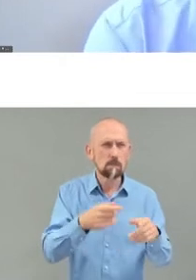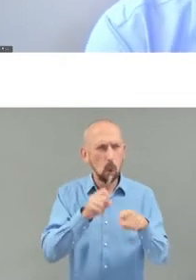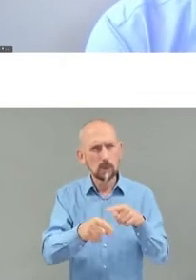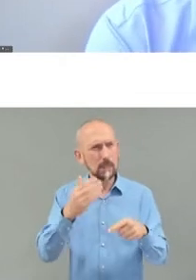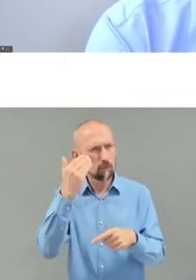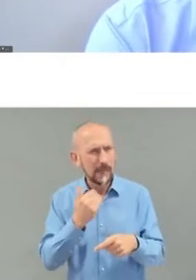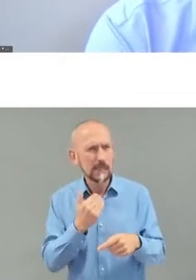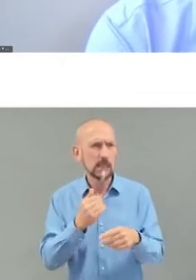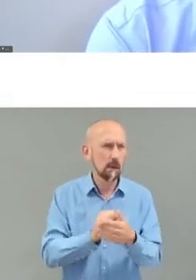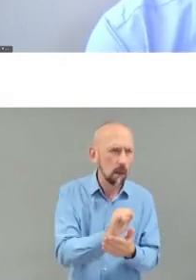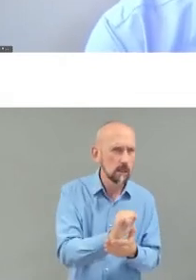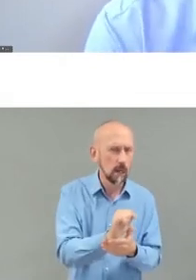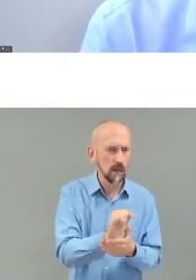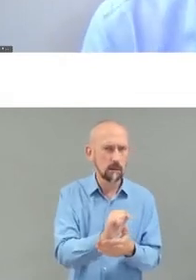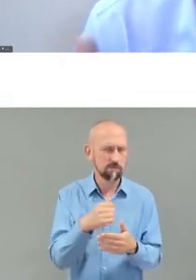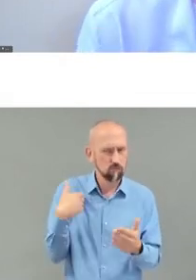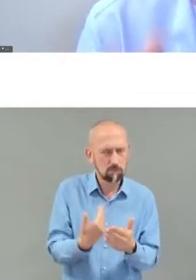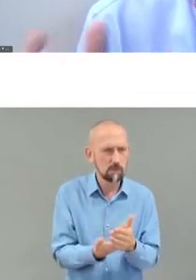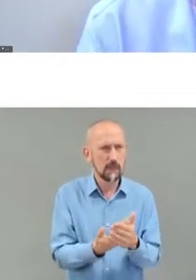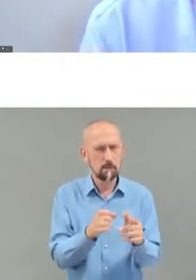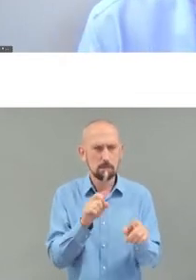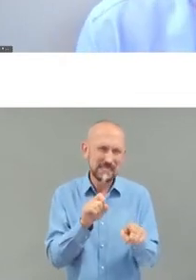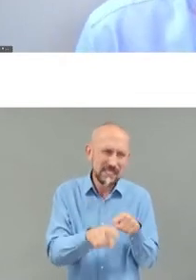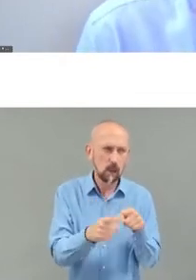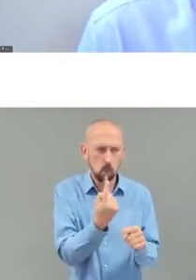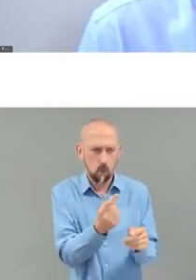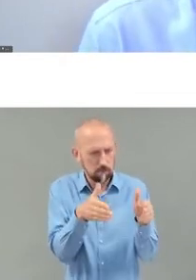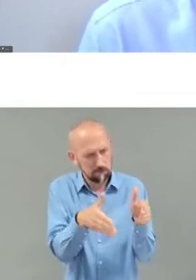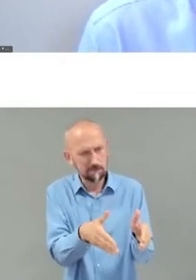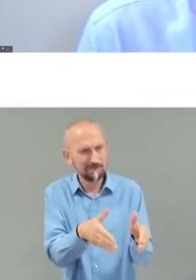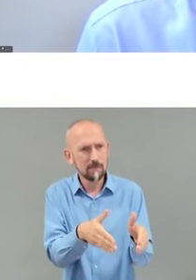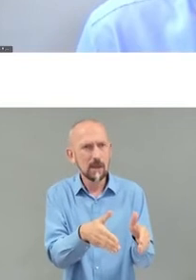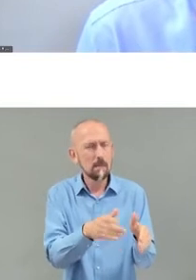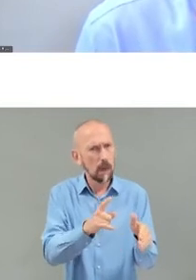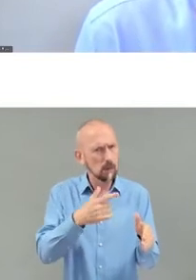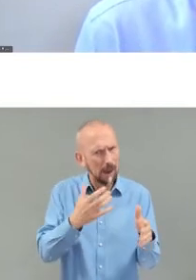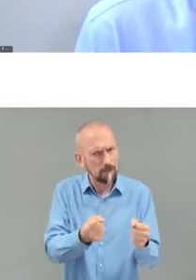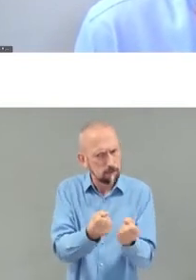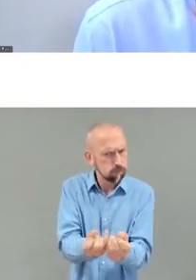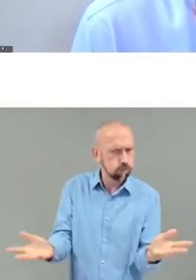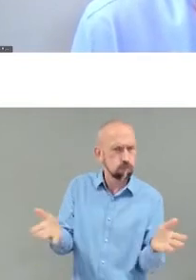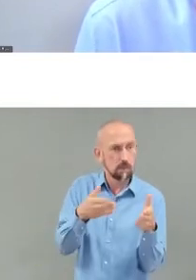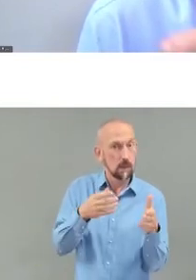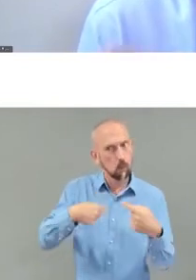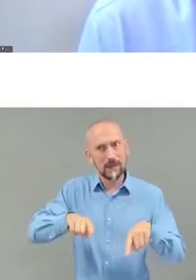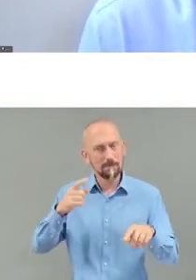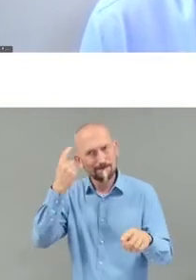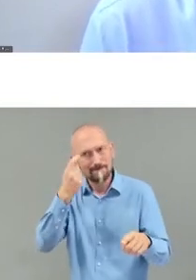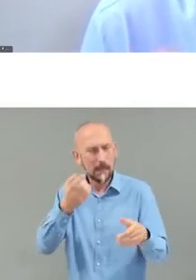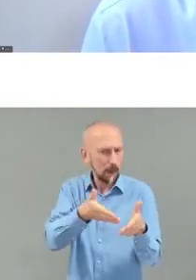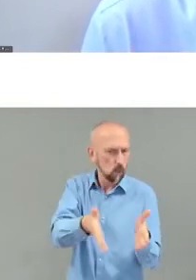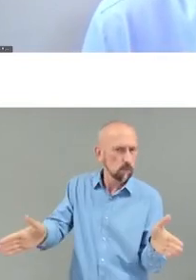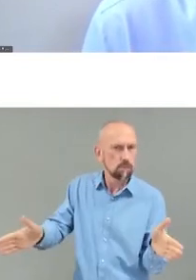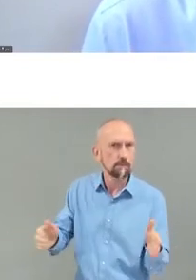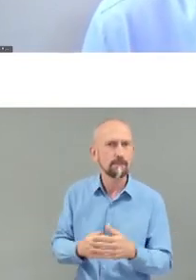particular source of disadvantage and difference, but that doesn't mean that we're not thinking about other issues. The other thing that